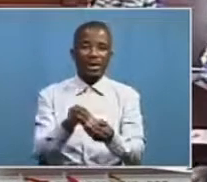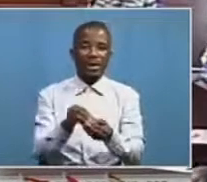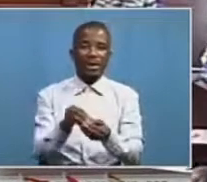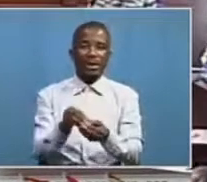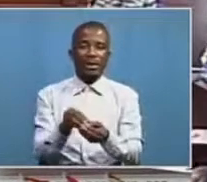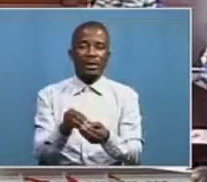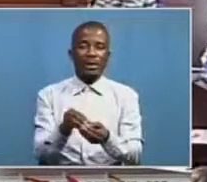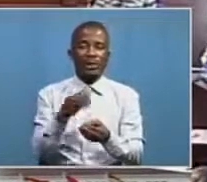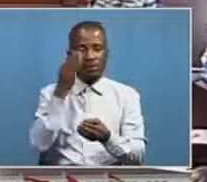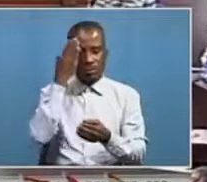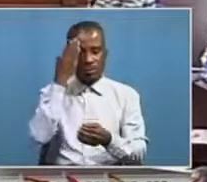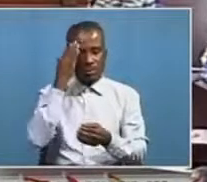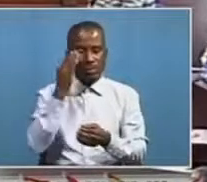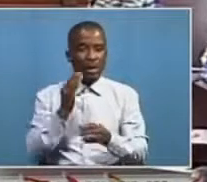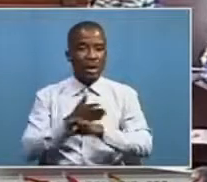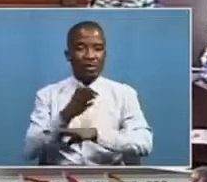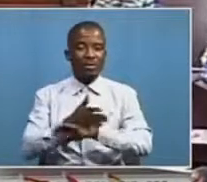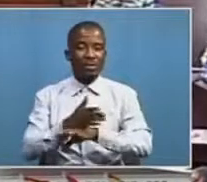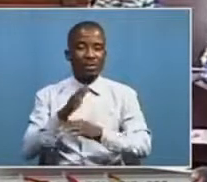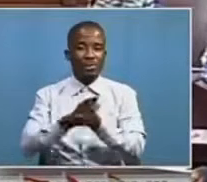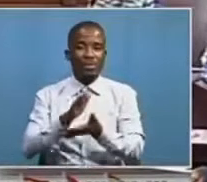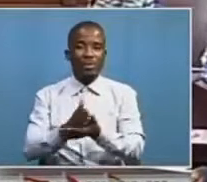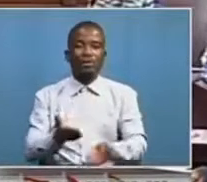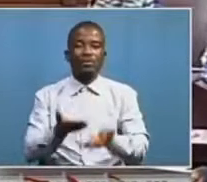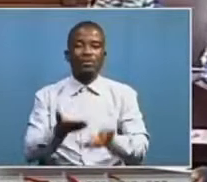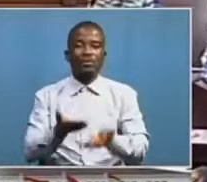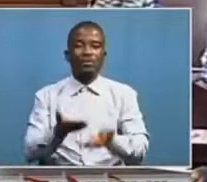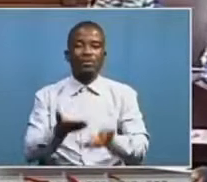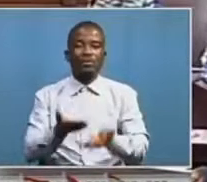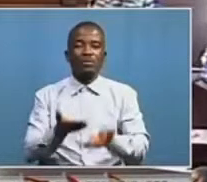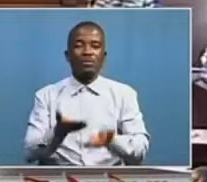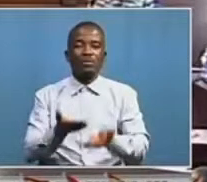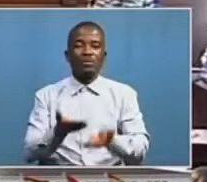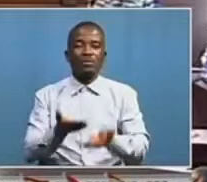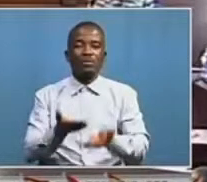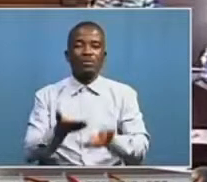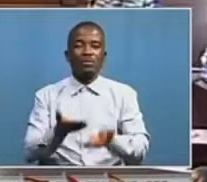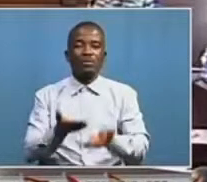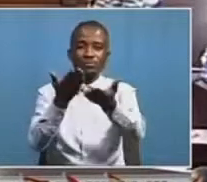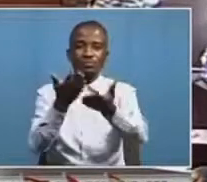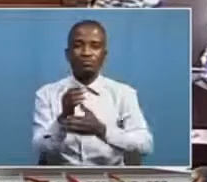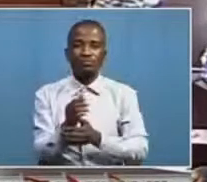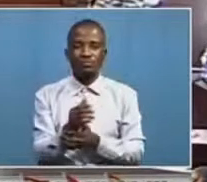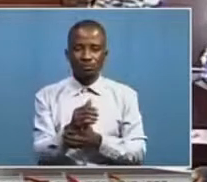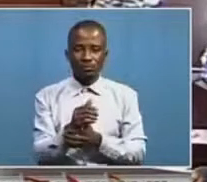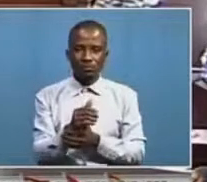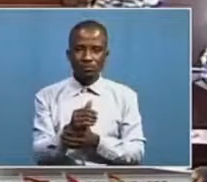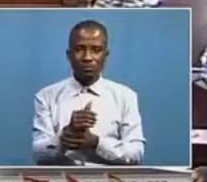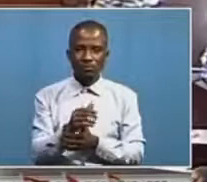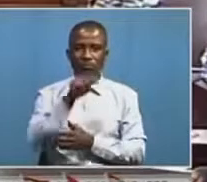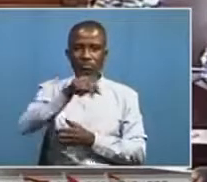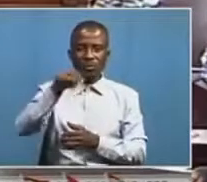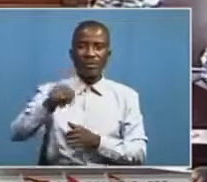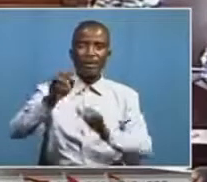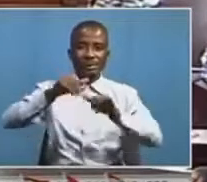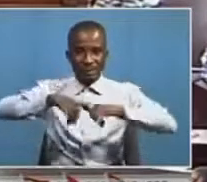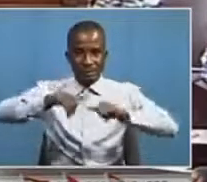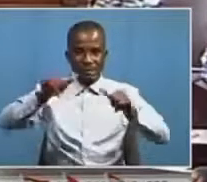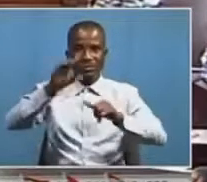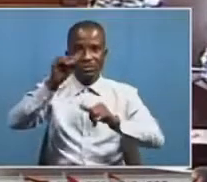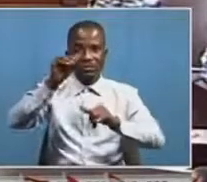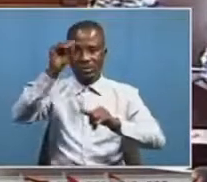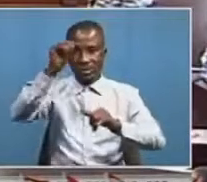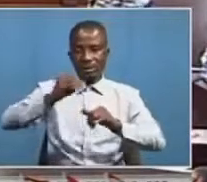before the petition was filed in this court. The end result is that the second respondent still met the threshold of